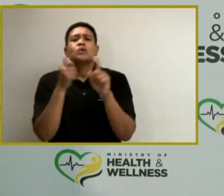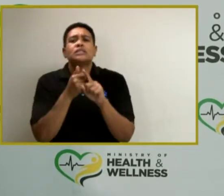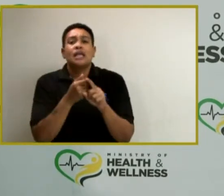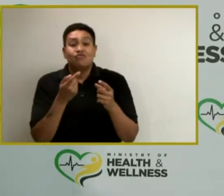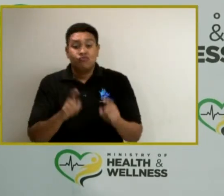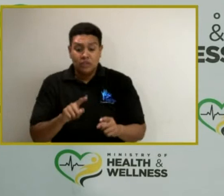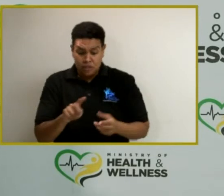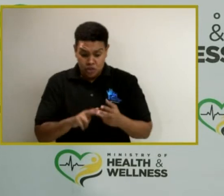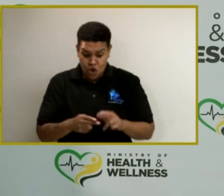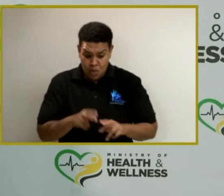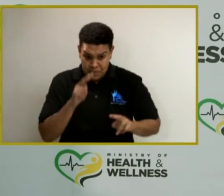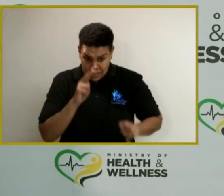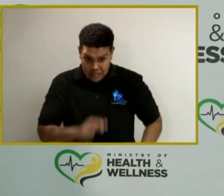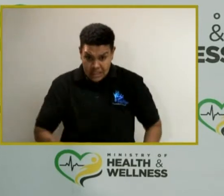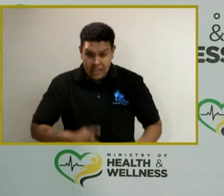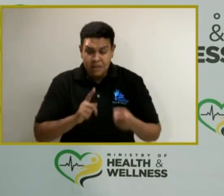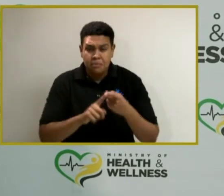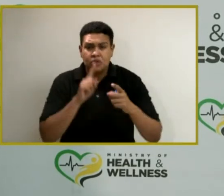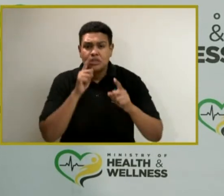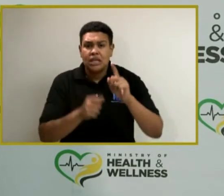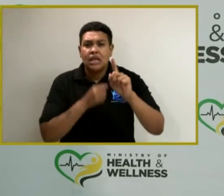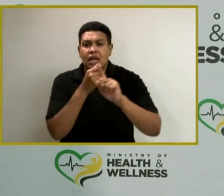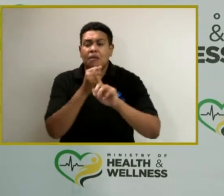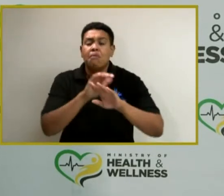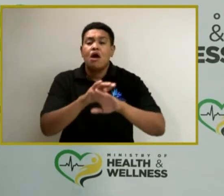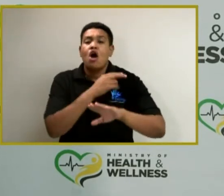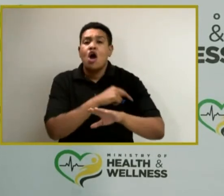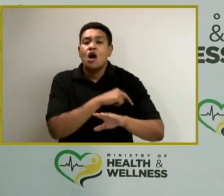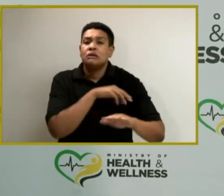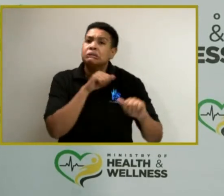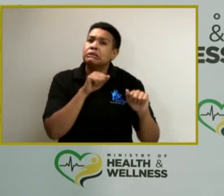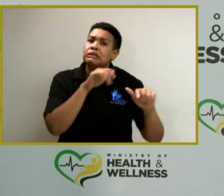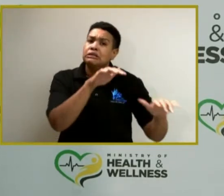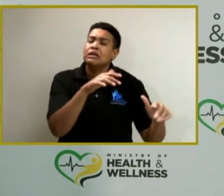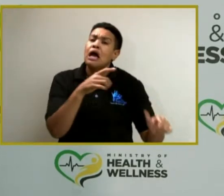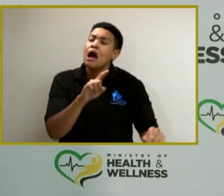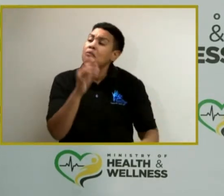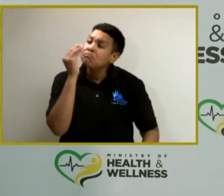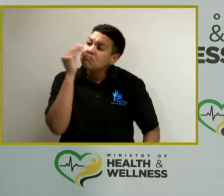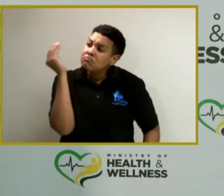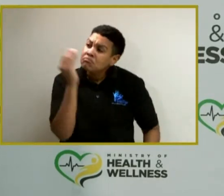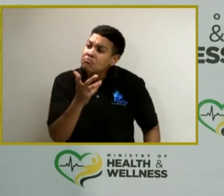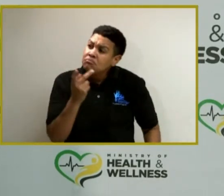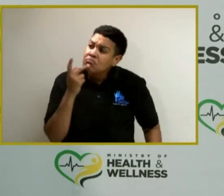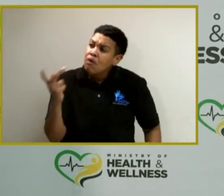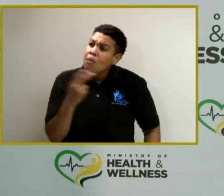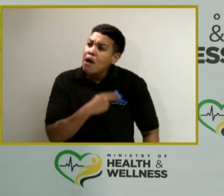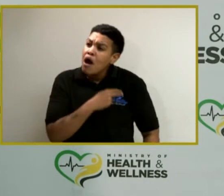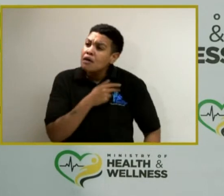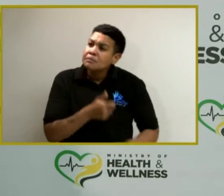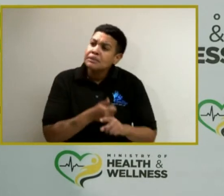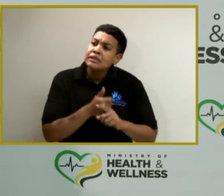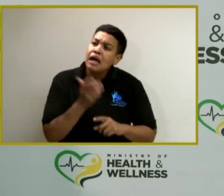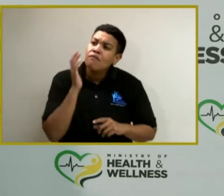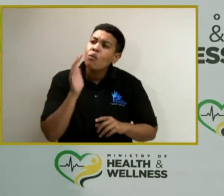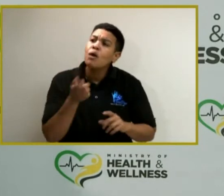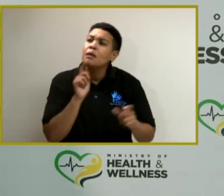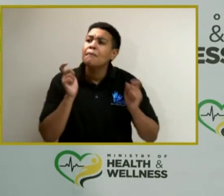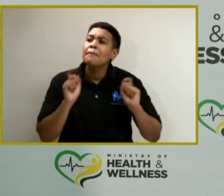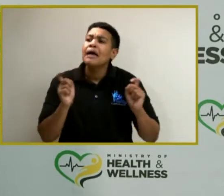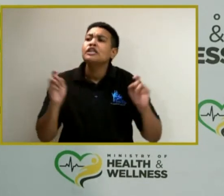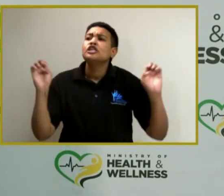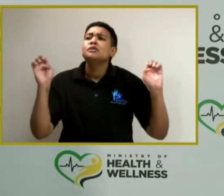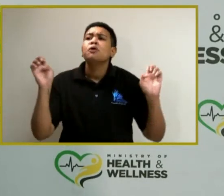these numbers and the impact on our hospitalization, that public hospitals would be dealing with